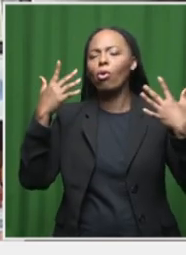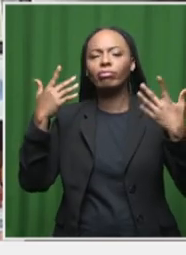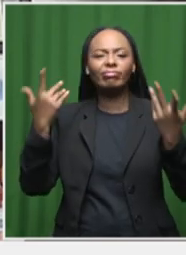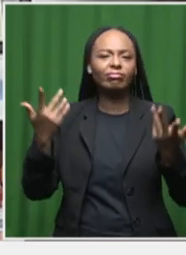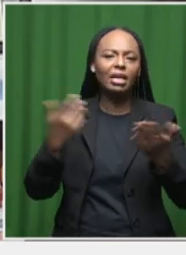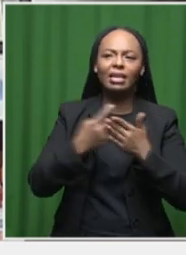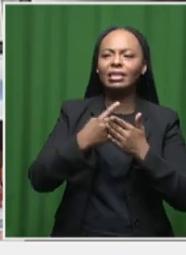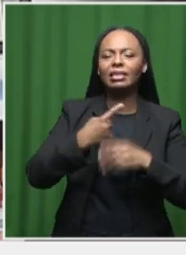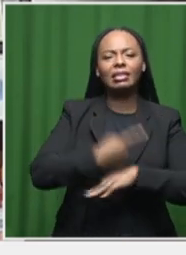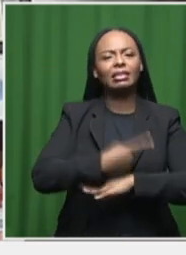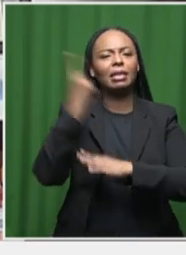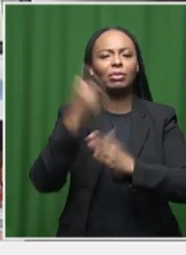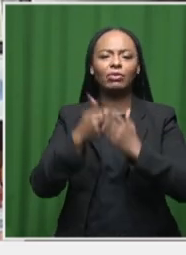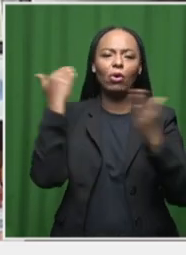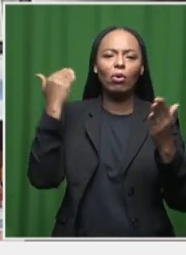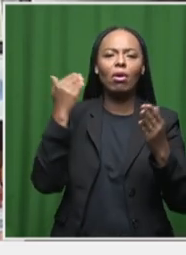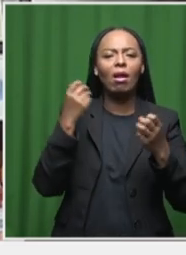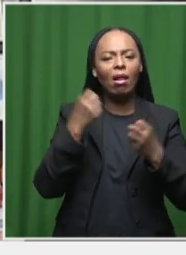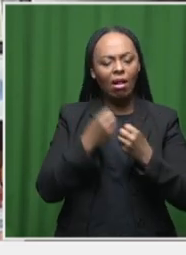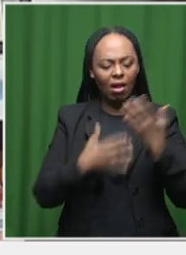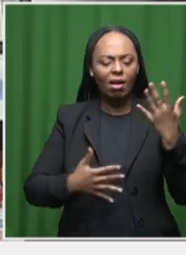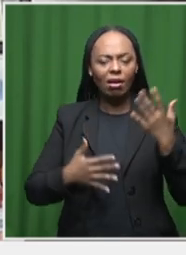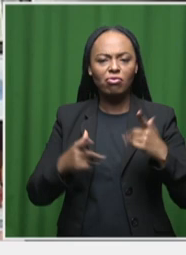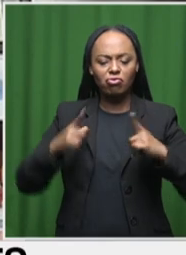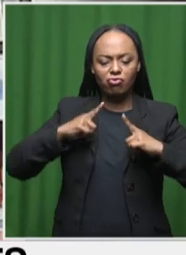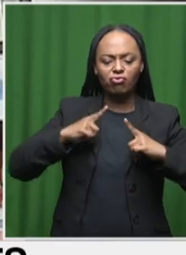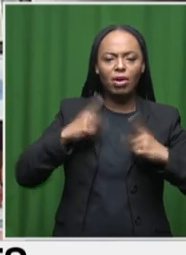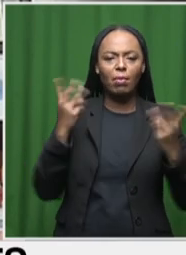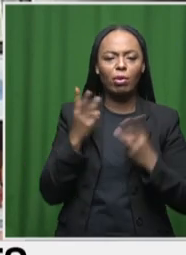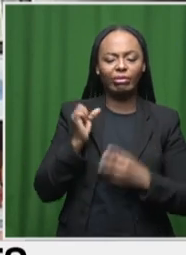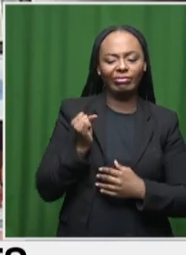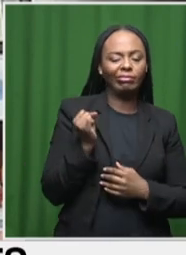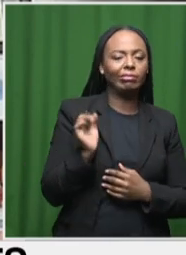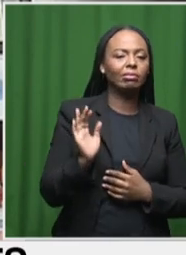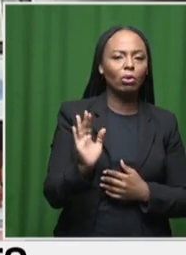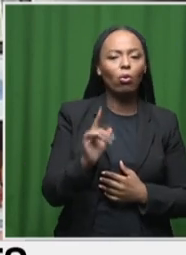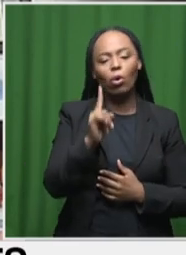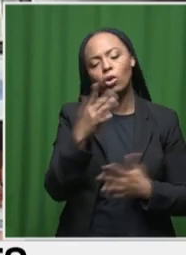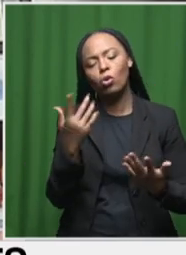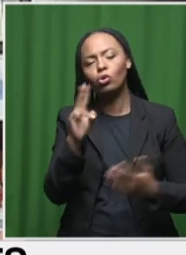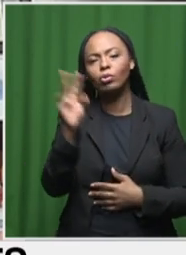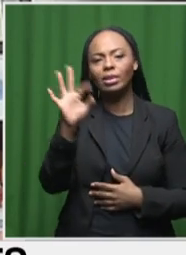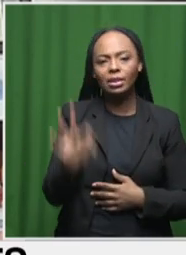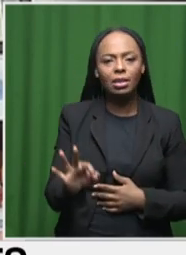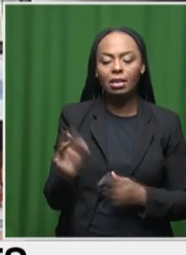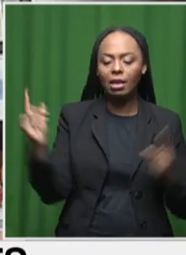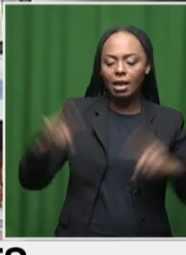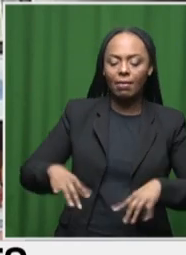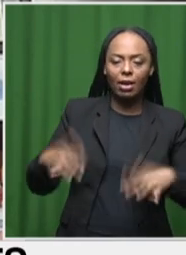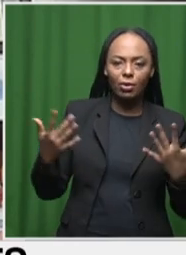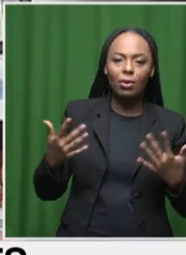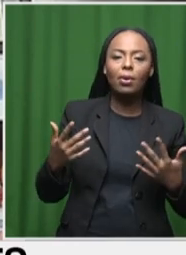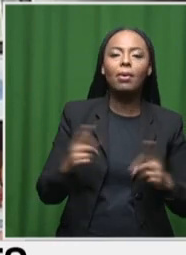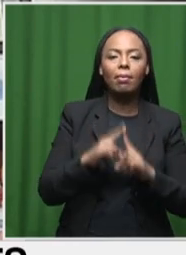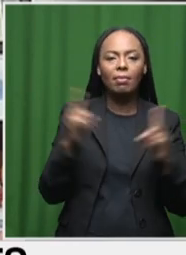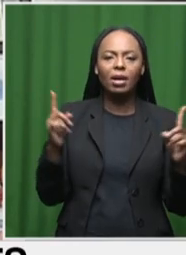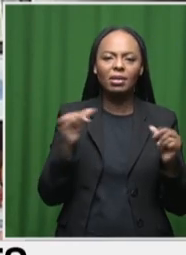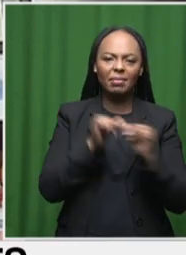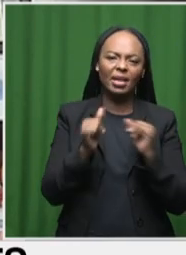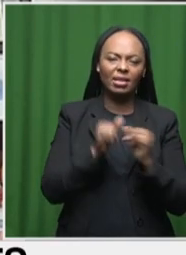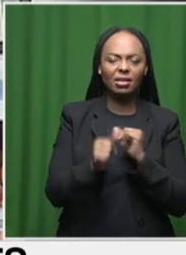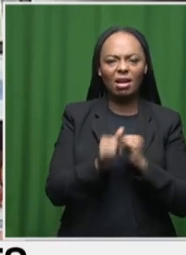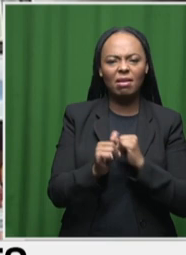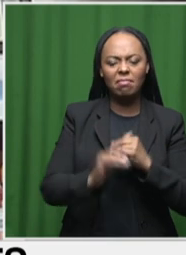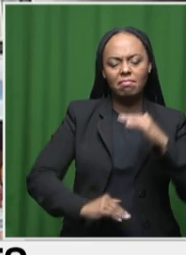before. And so you always have a few people, not many, but maybe 1 or 2% that don't come. But we'll have the better part then of